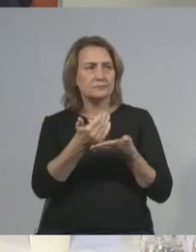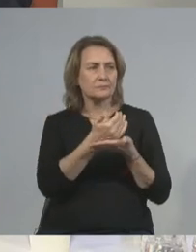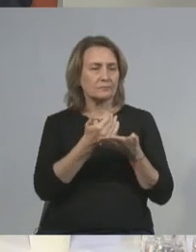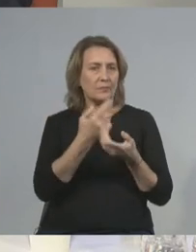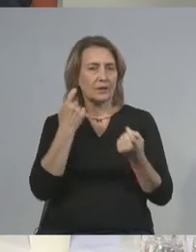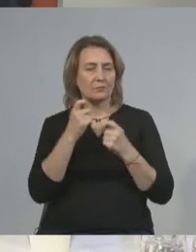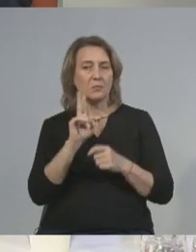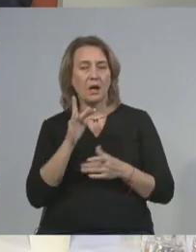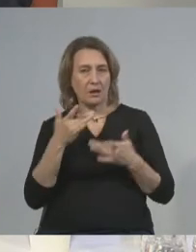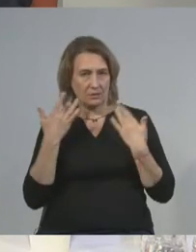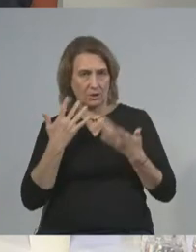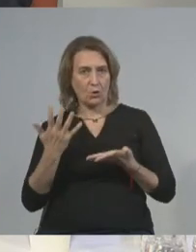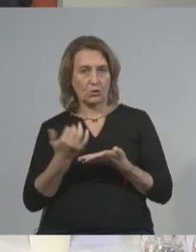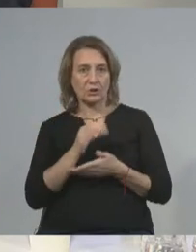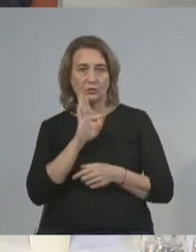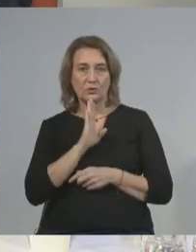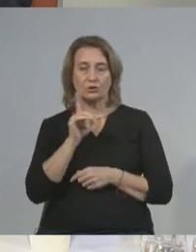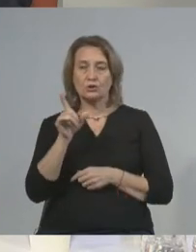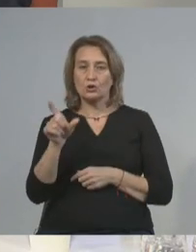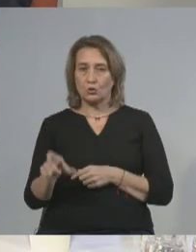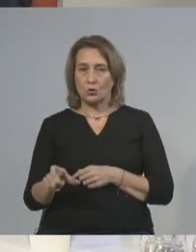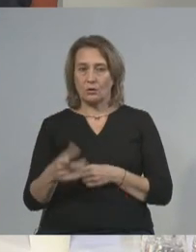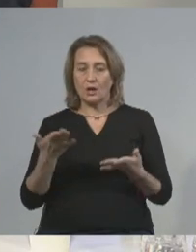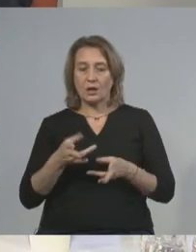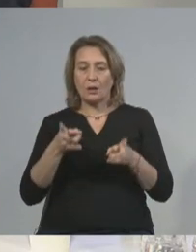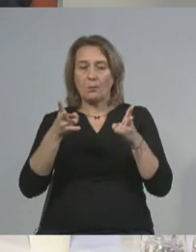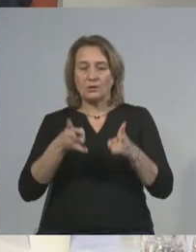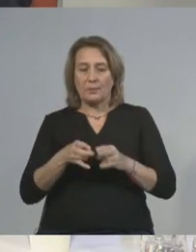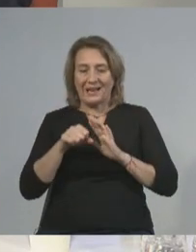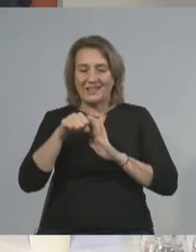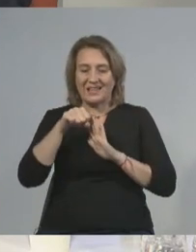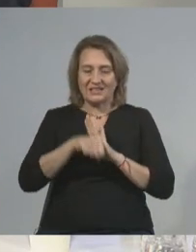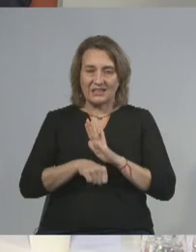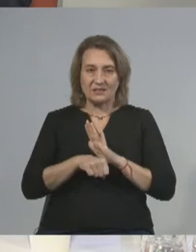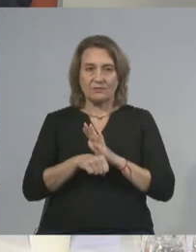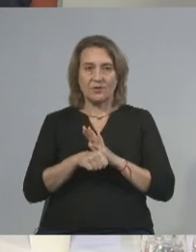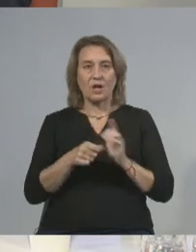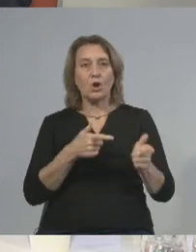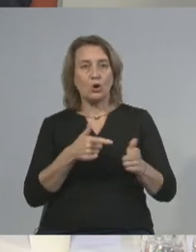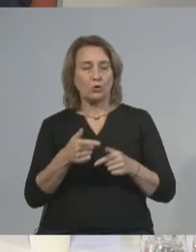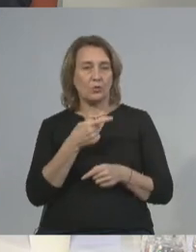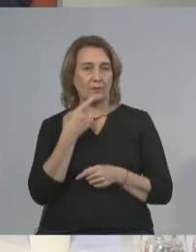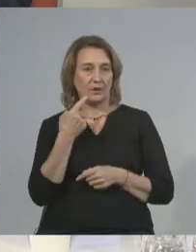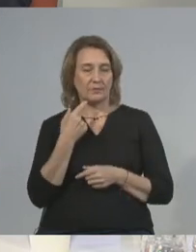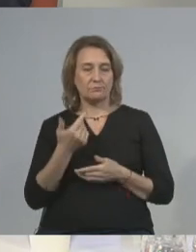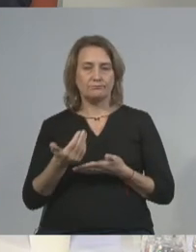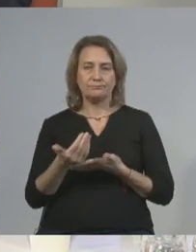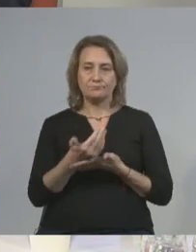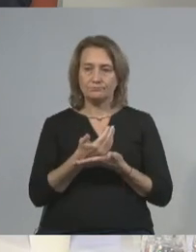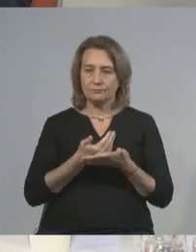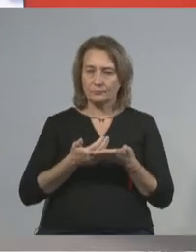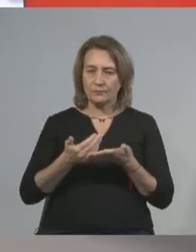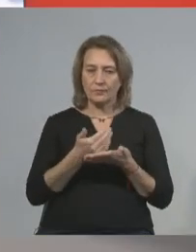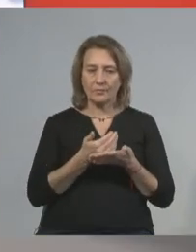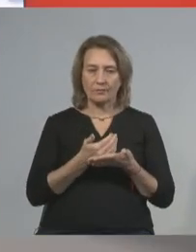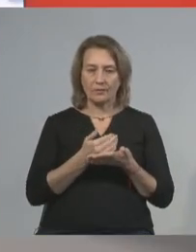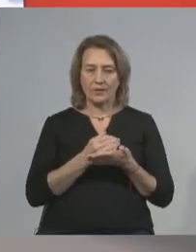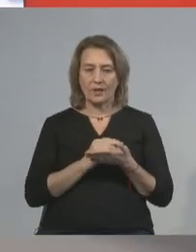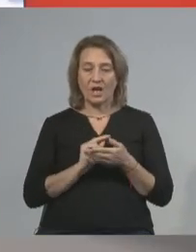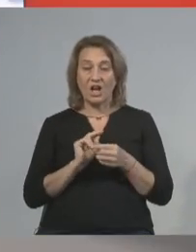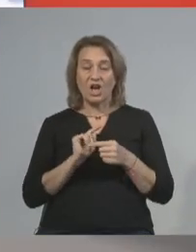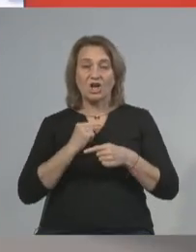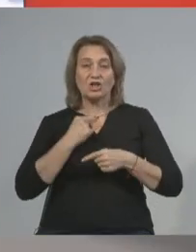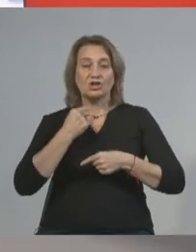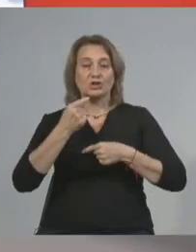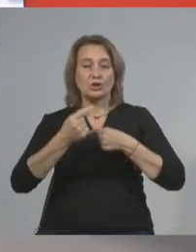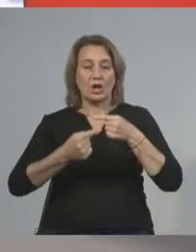that how easy it was for you to find victims to fight those women who suffered violence and were eager to talk about it i